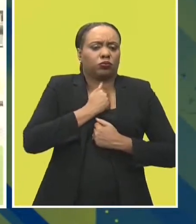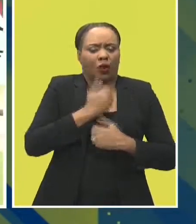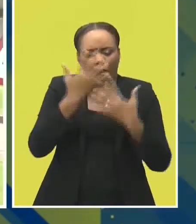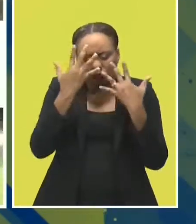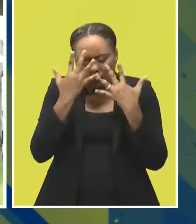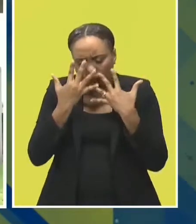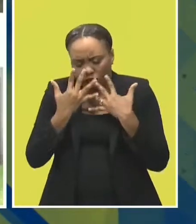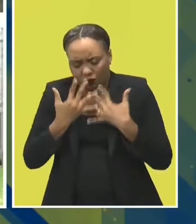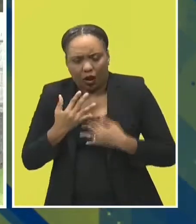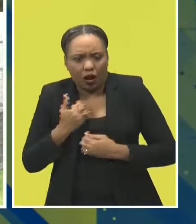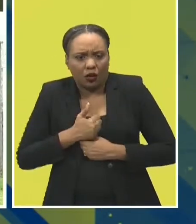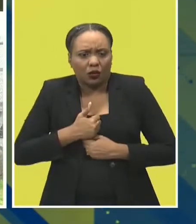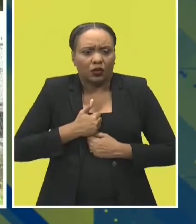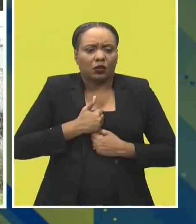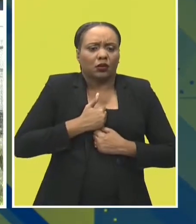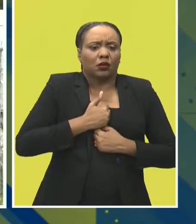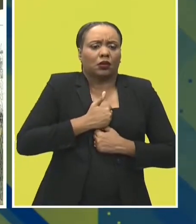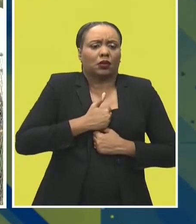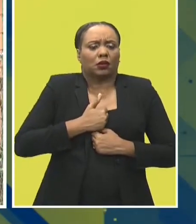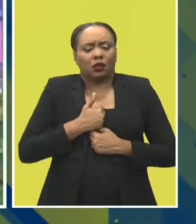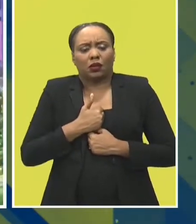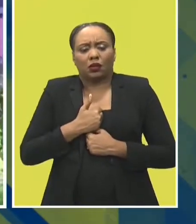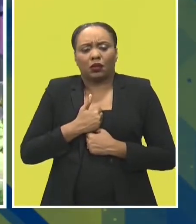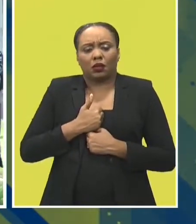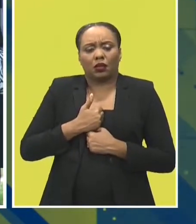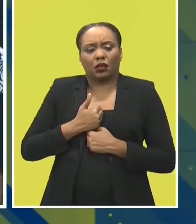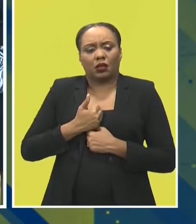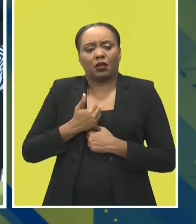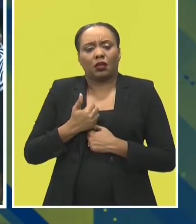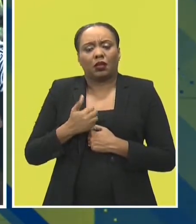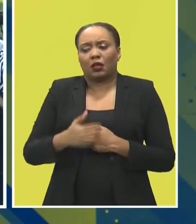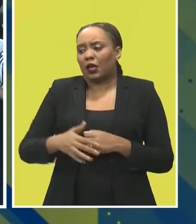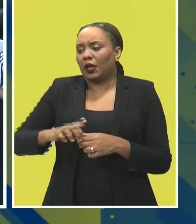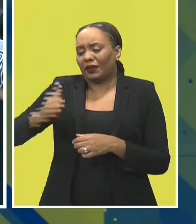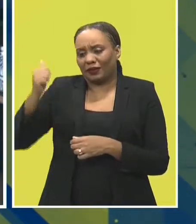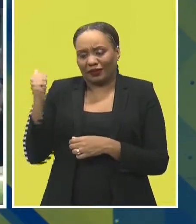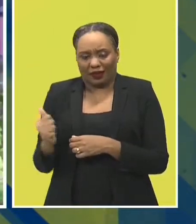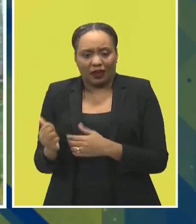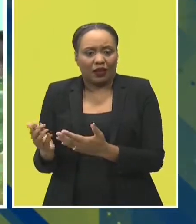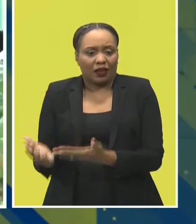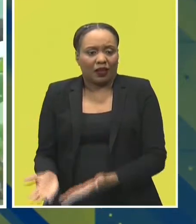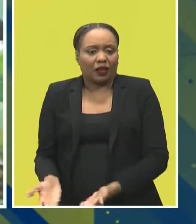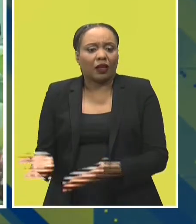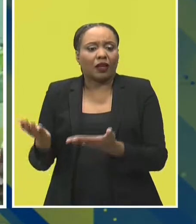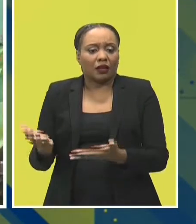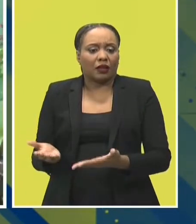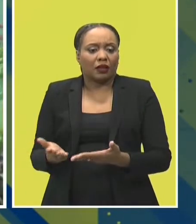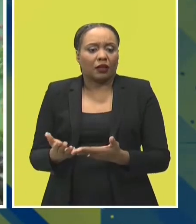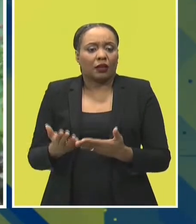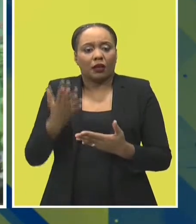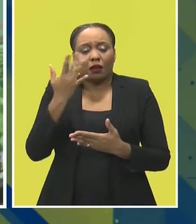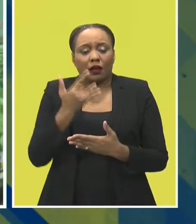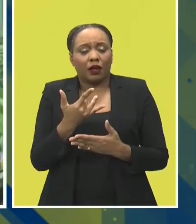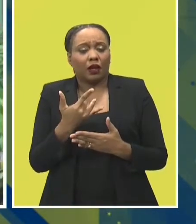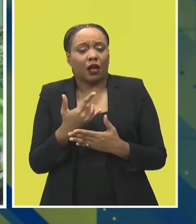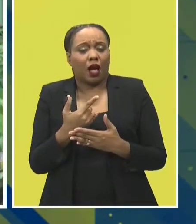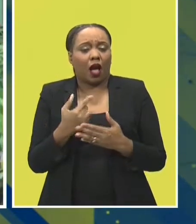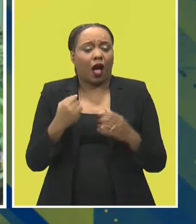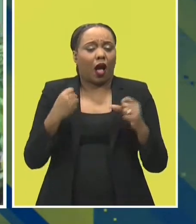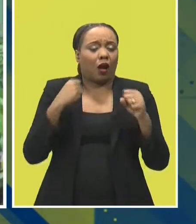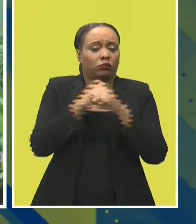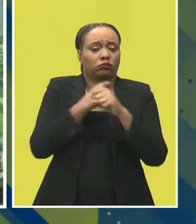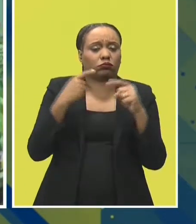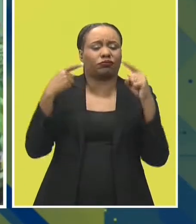regret at the death of the Frederick Smith Secondary School student who, as you heard, was stabbed on the school's compound